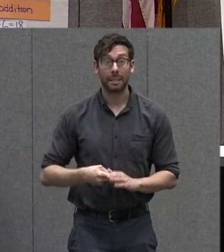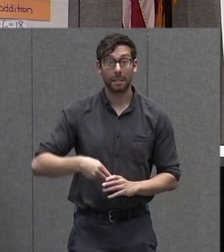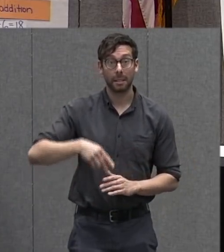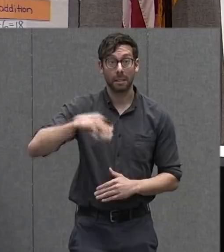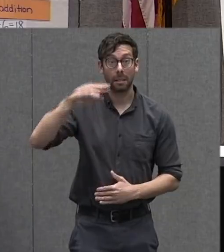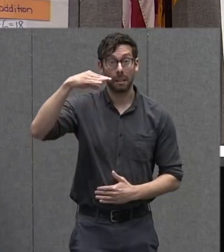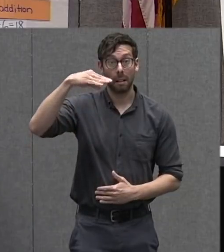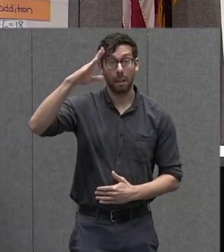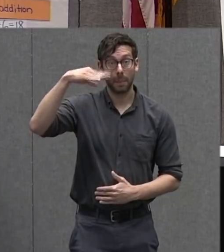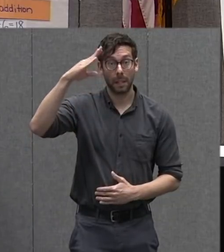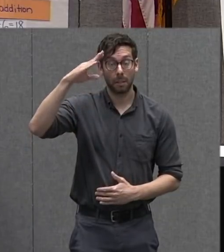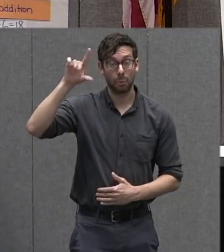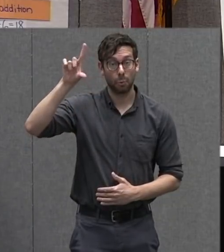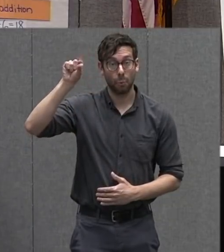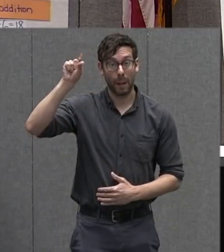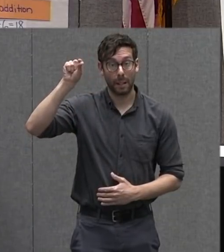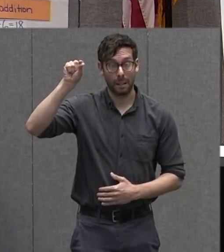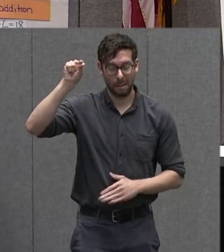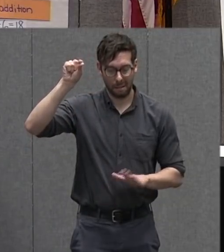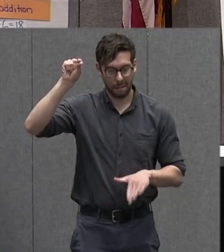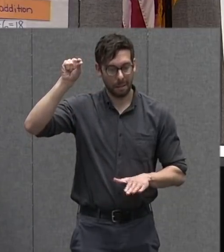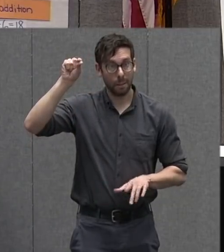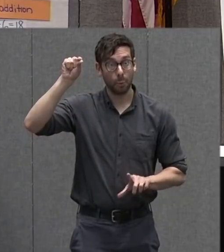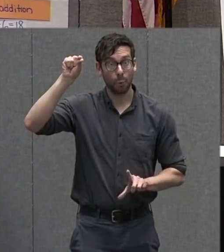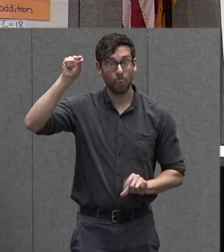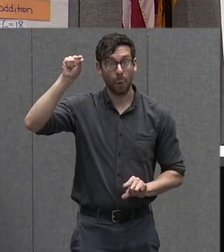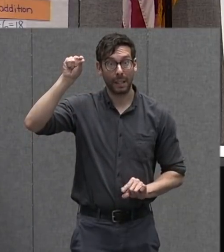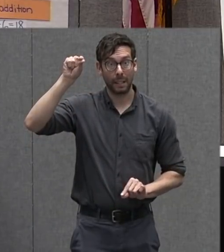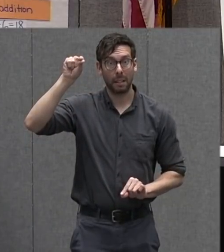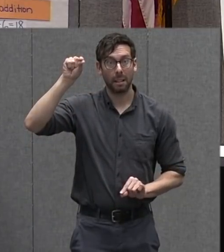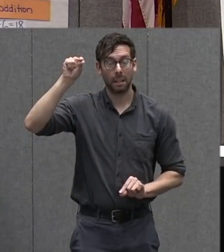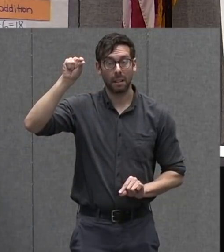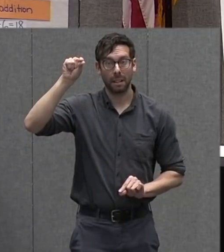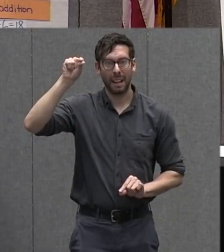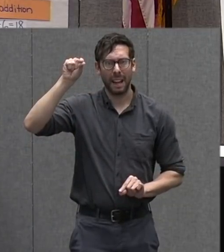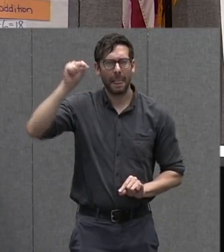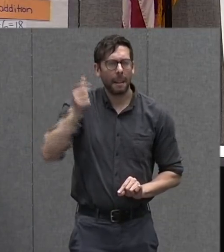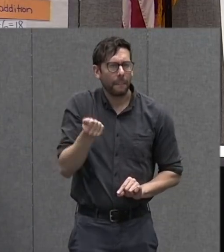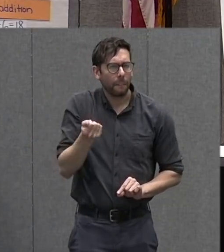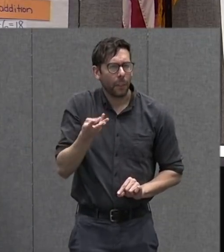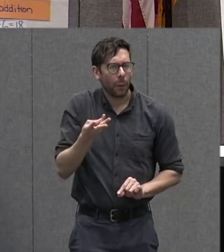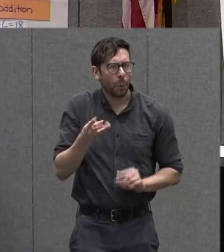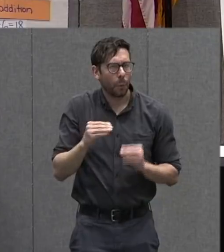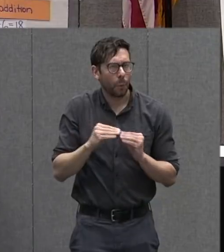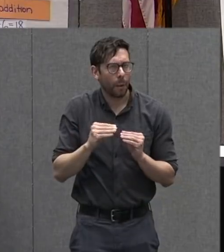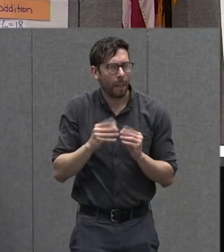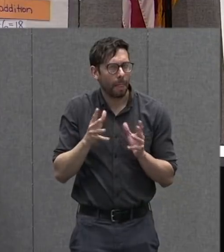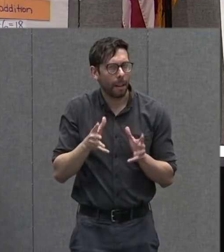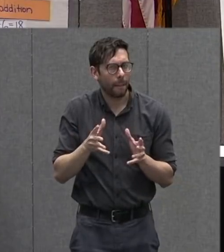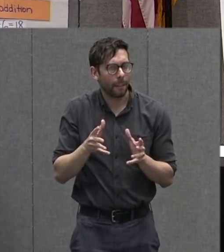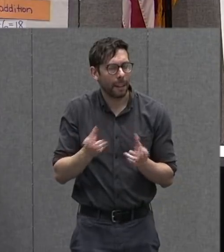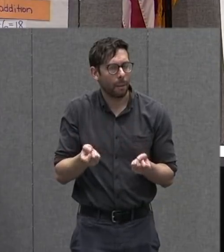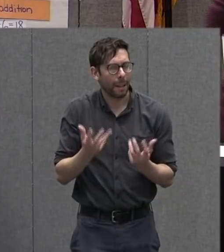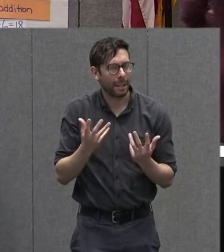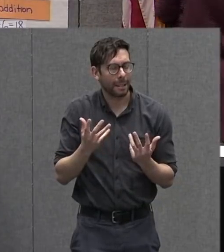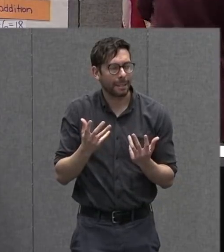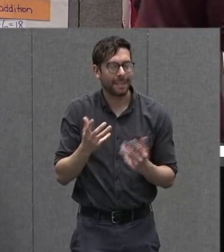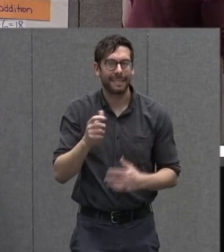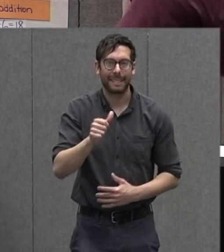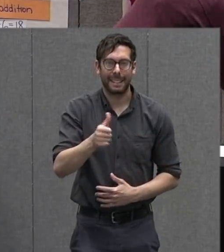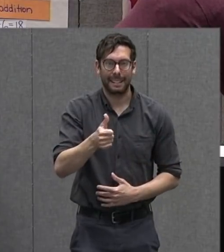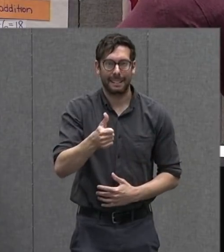and 20, and then we have a few more to add. How many? 10. Could we show this as an